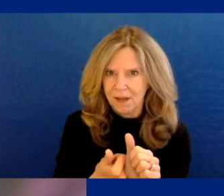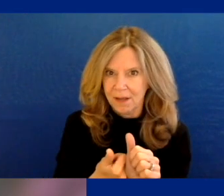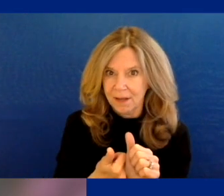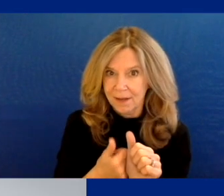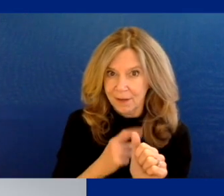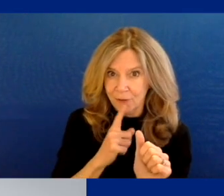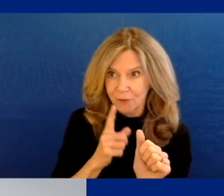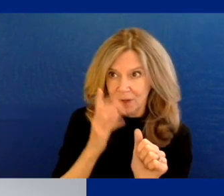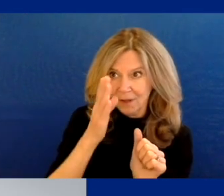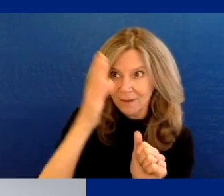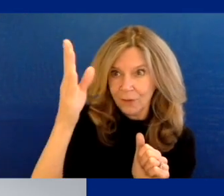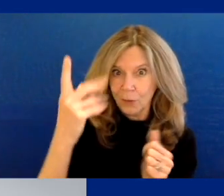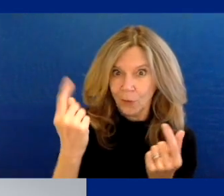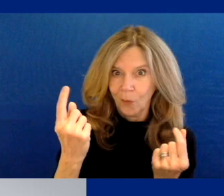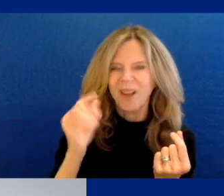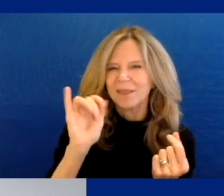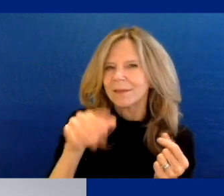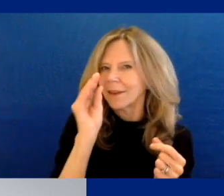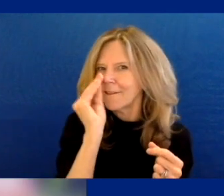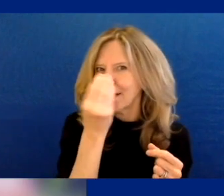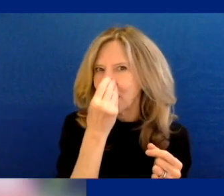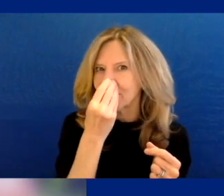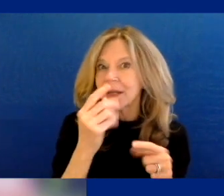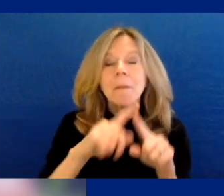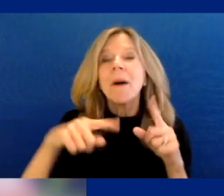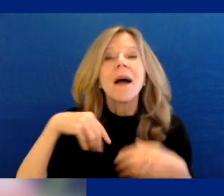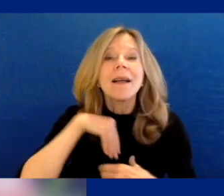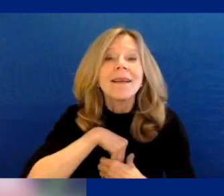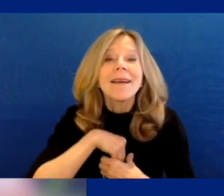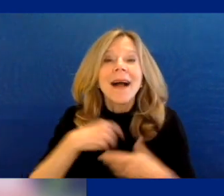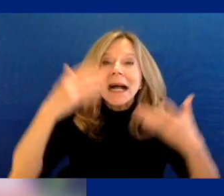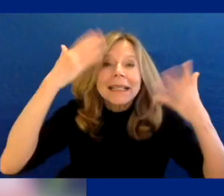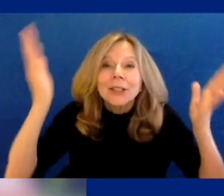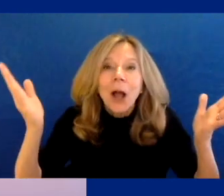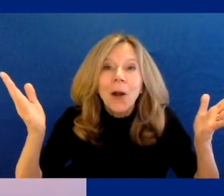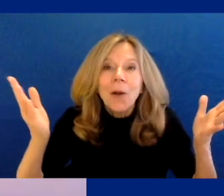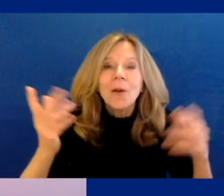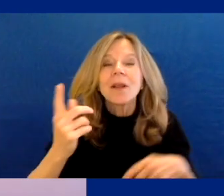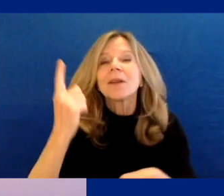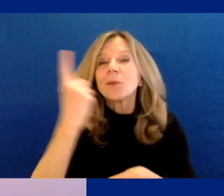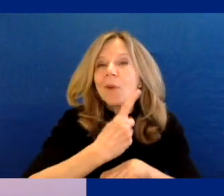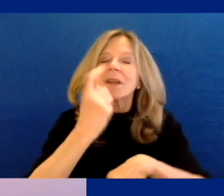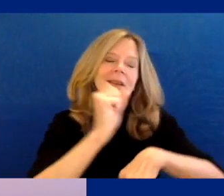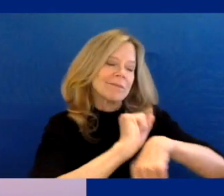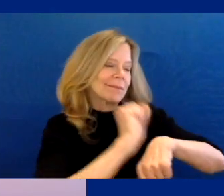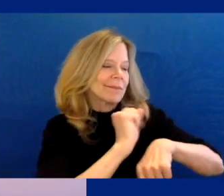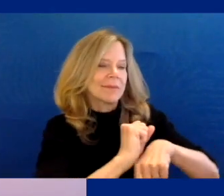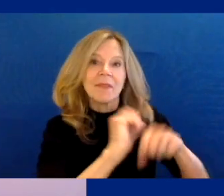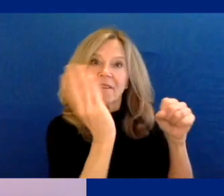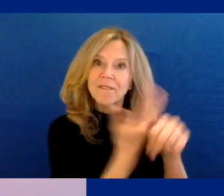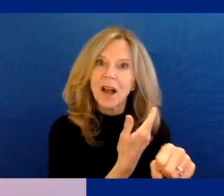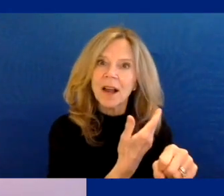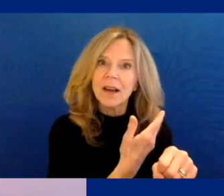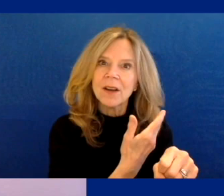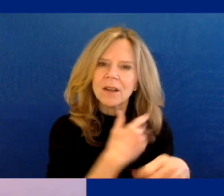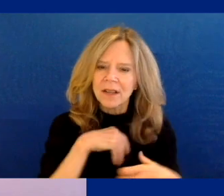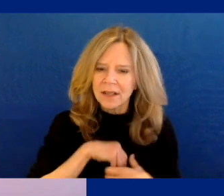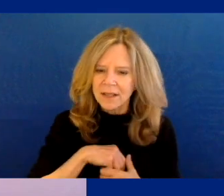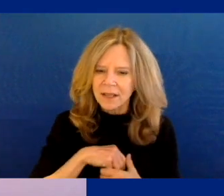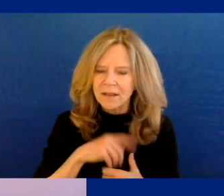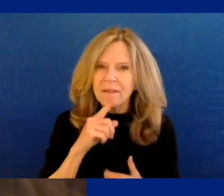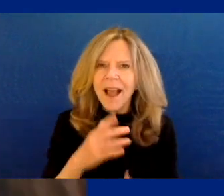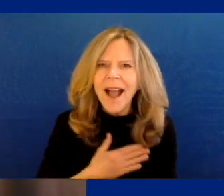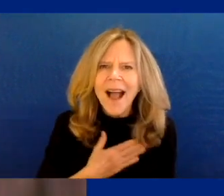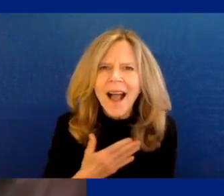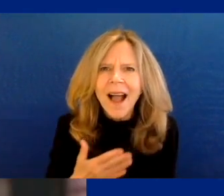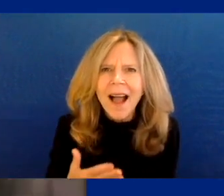real destiny, the real, end goal. And I didn't know it. And one day I got fired, and I was so happy.